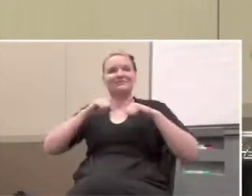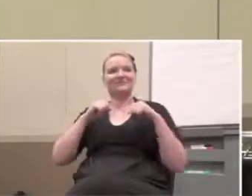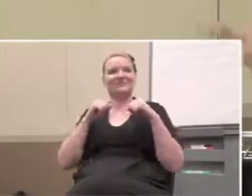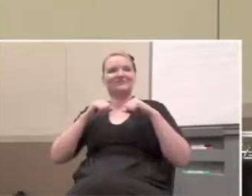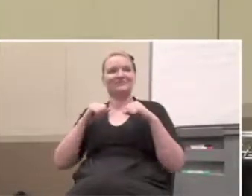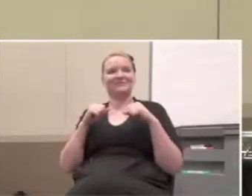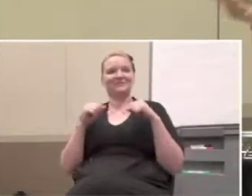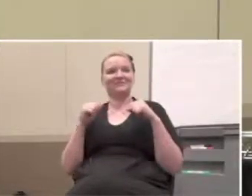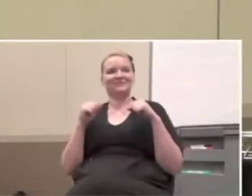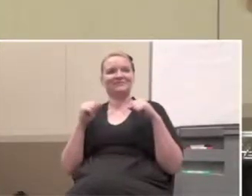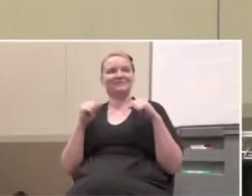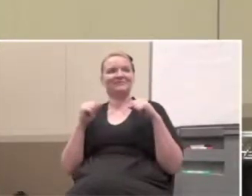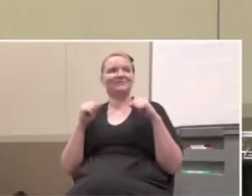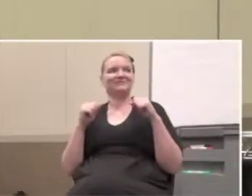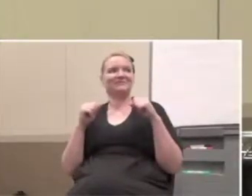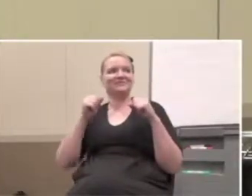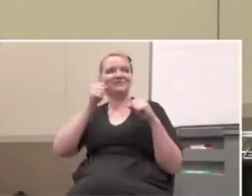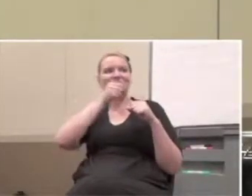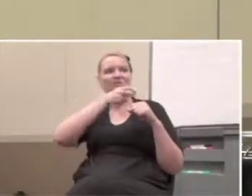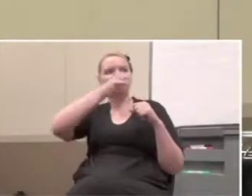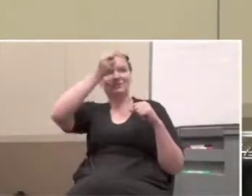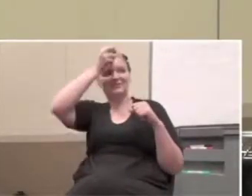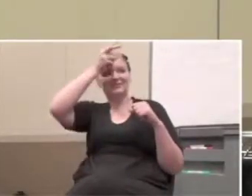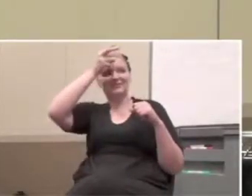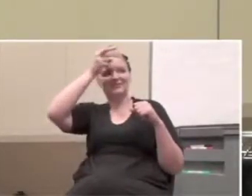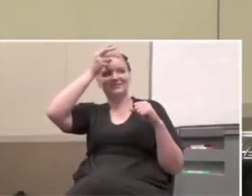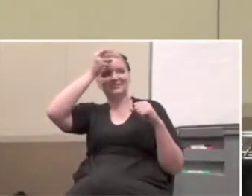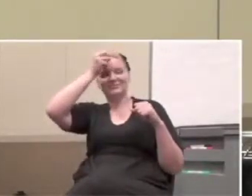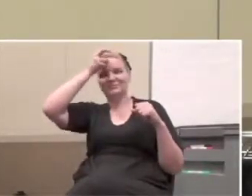you fall, the rooster may have to wake you up. Sorry.